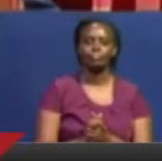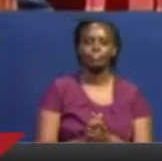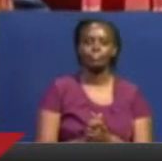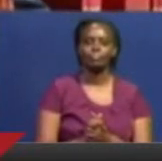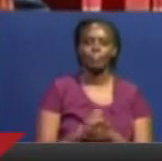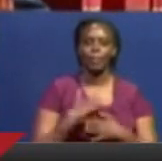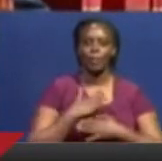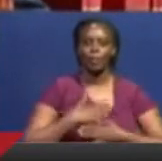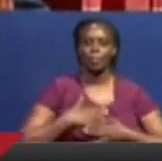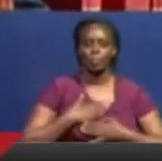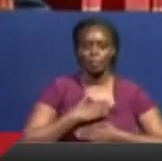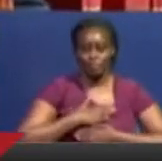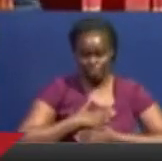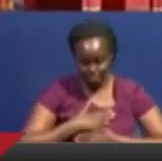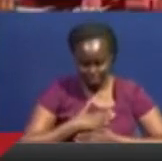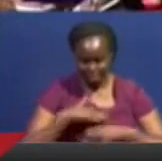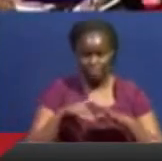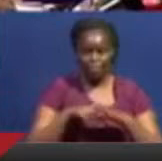Gagusha, take a seat.